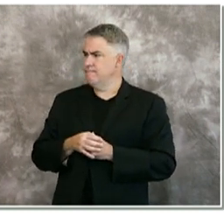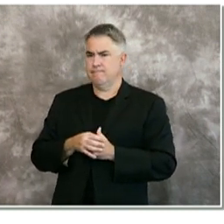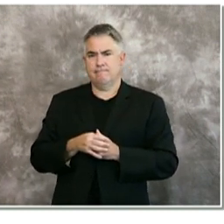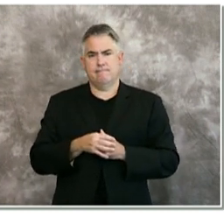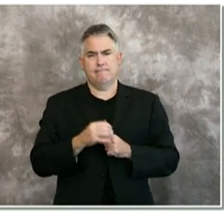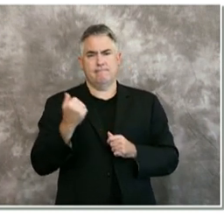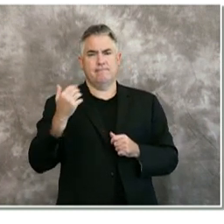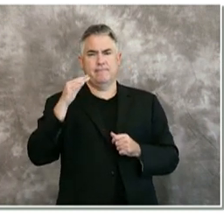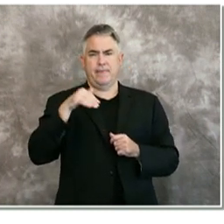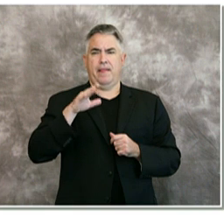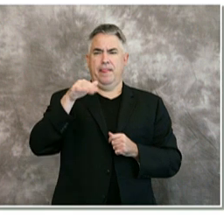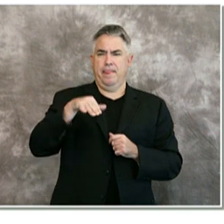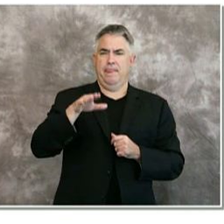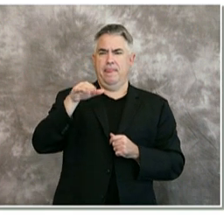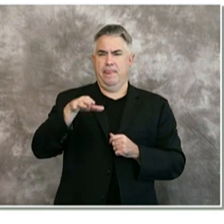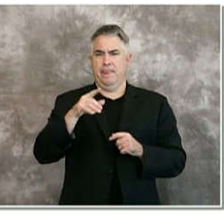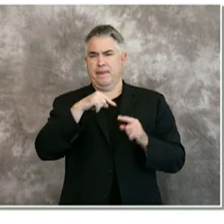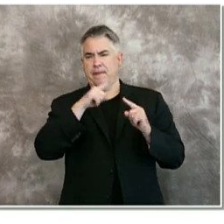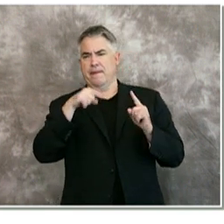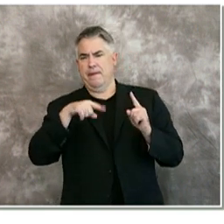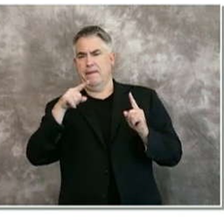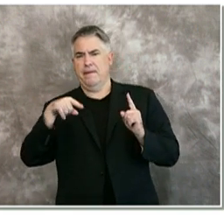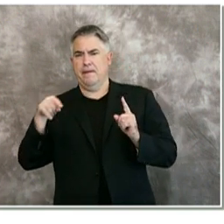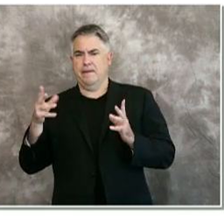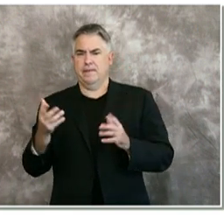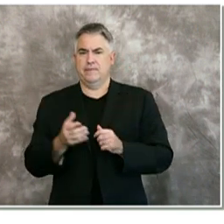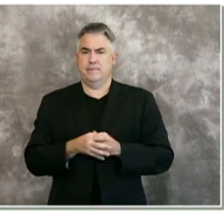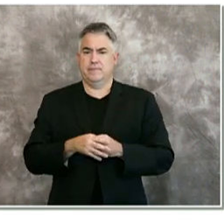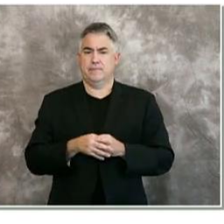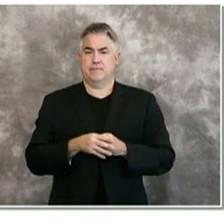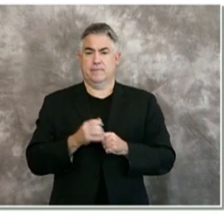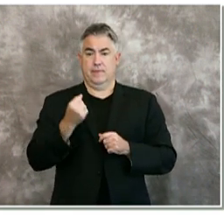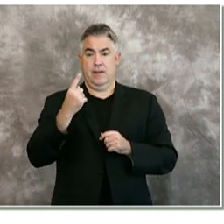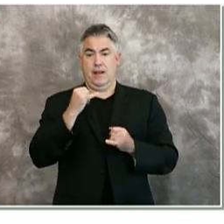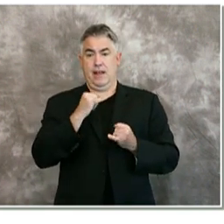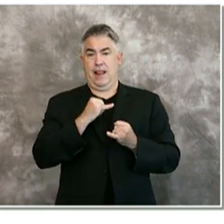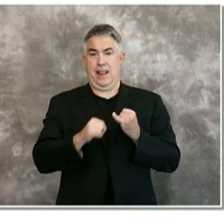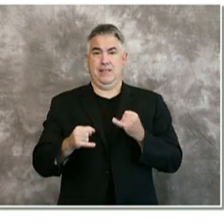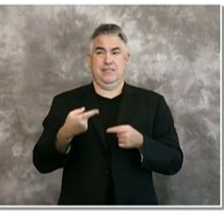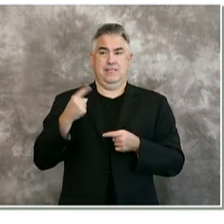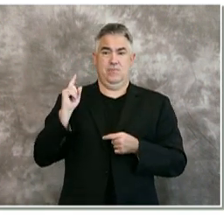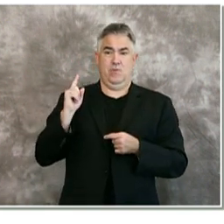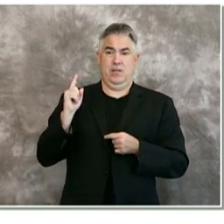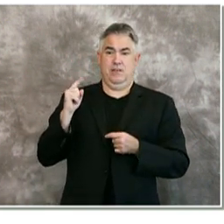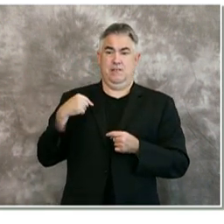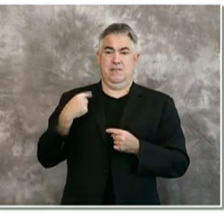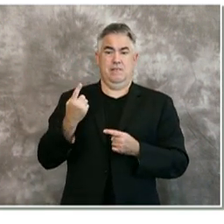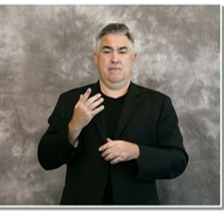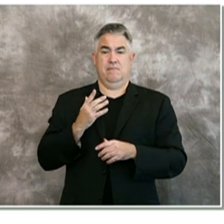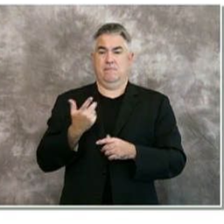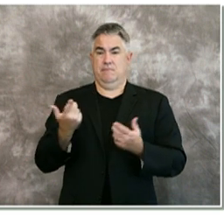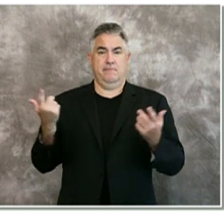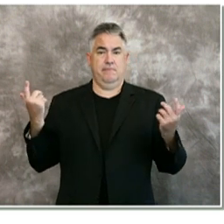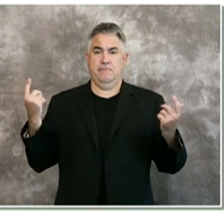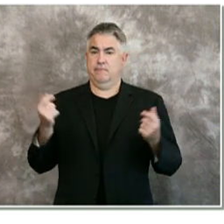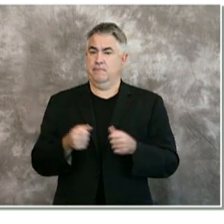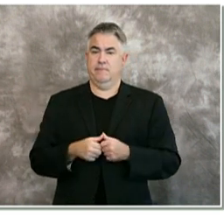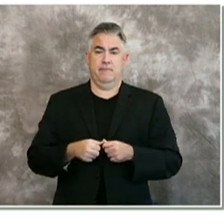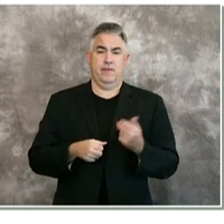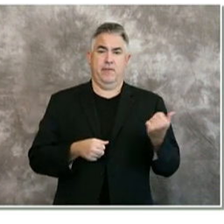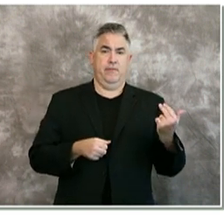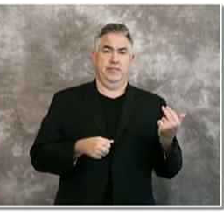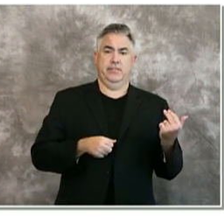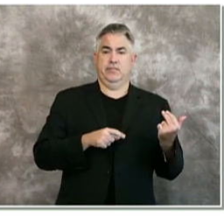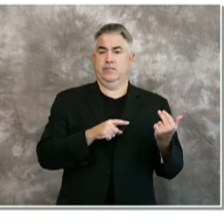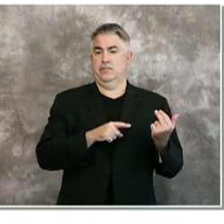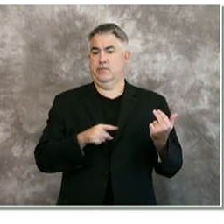actually the hospitalizations, particularly in the last week, have been anywhere from 13 up